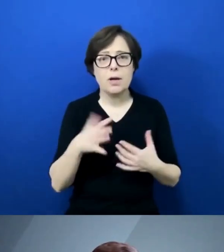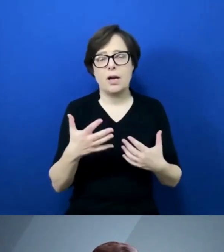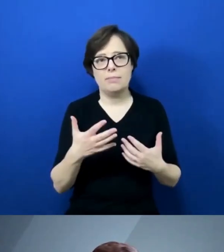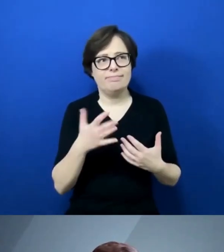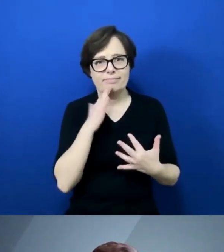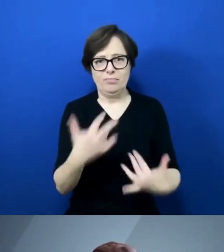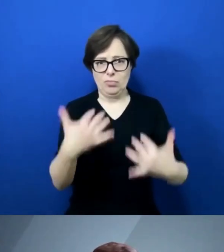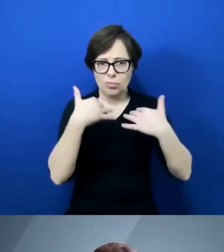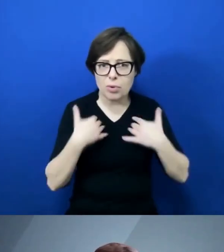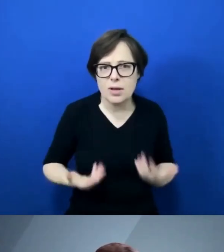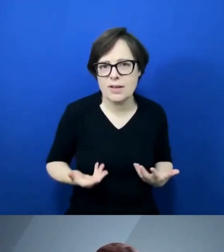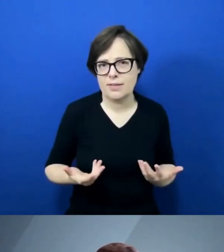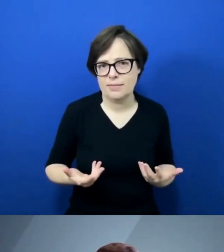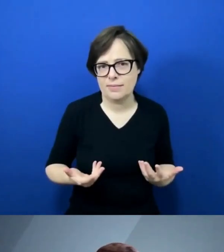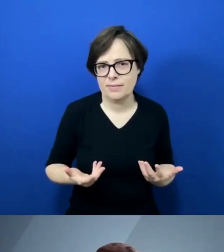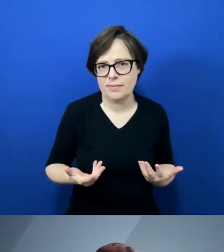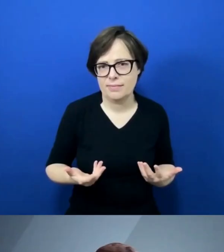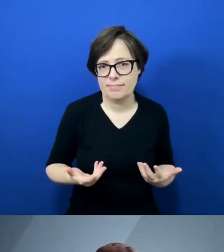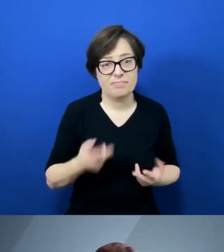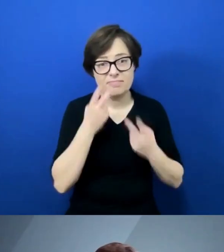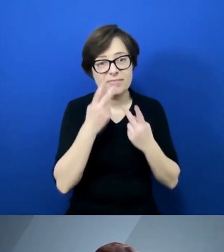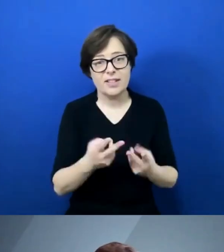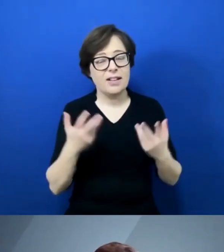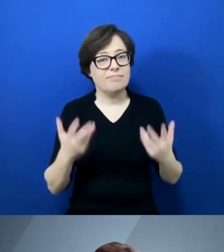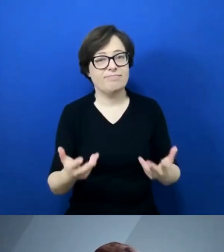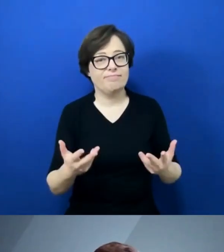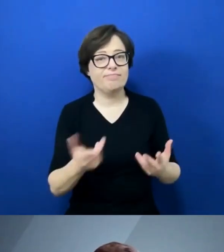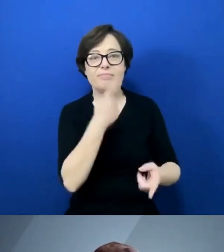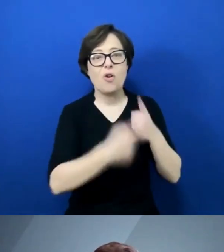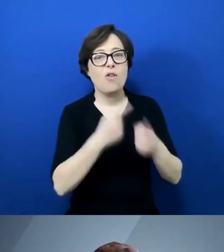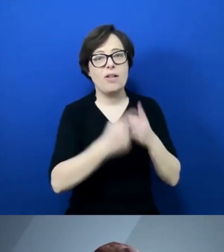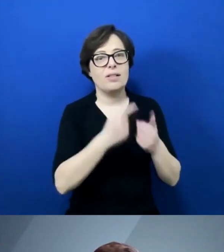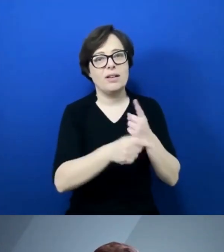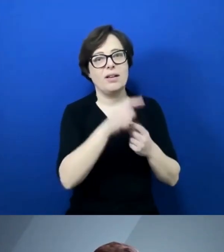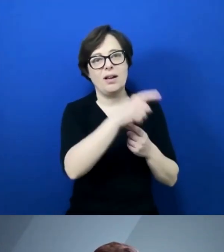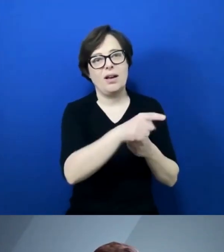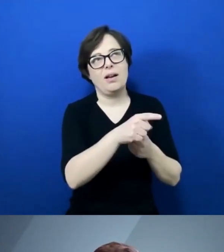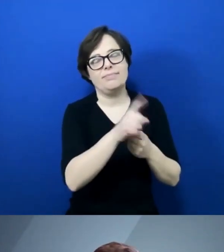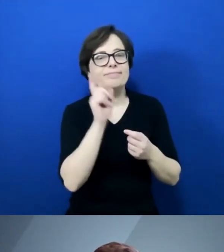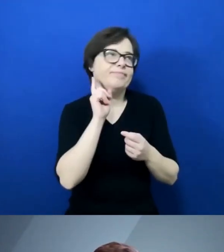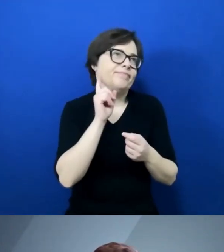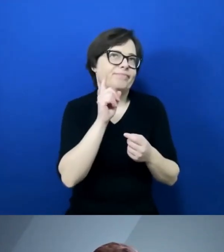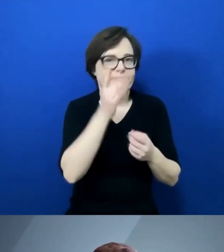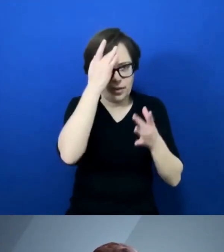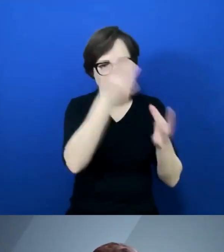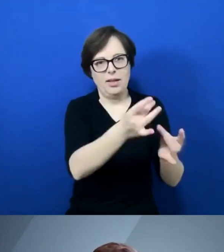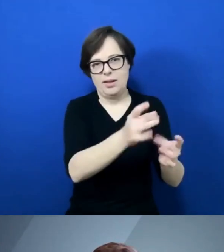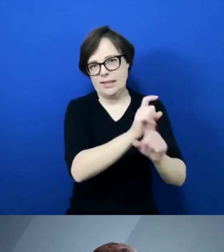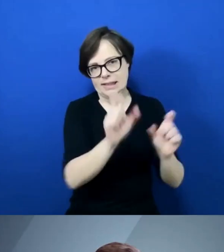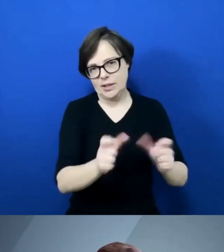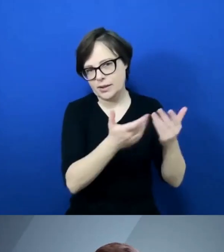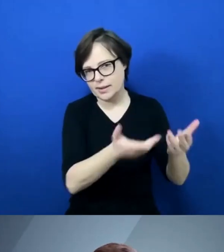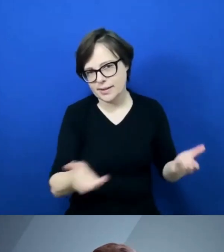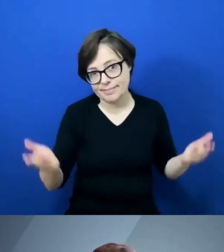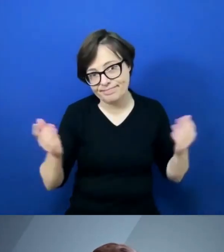through and we've been affected by, well, seems that it does not dampen the mood of